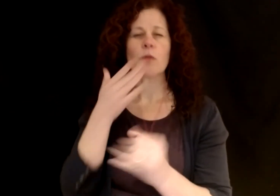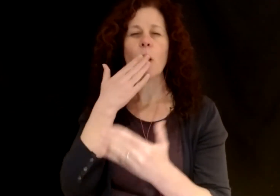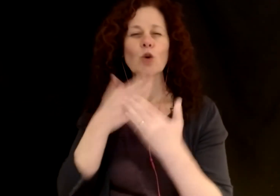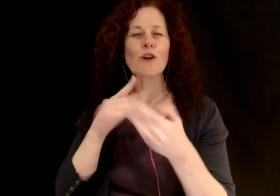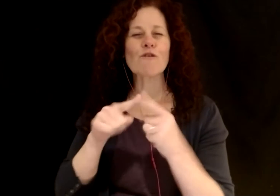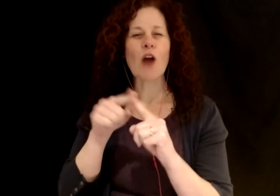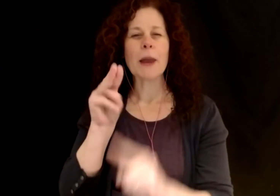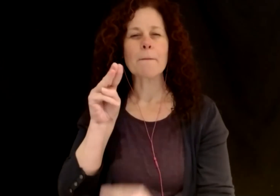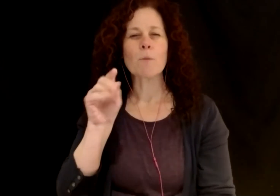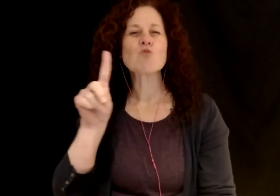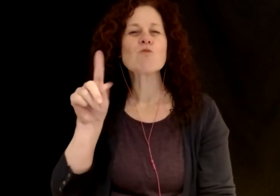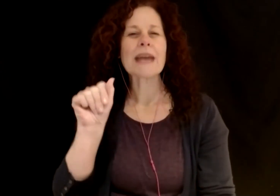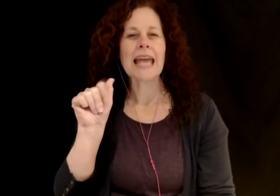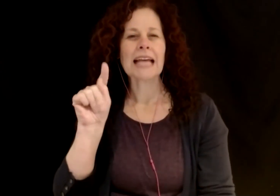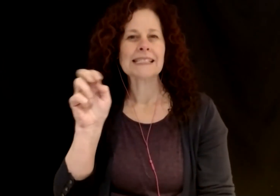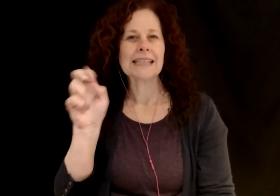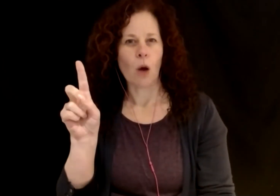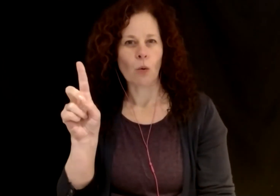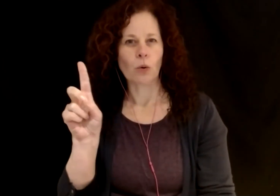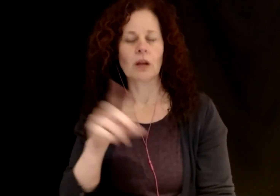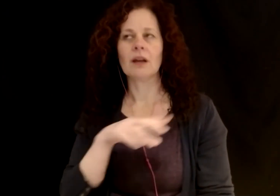and thinking through the way that,